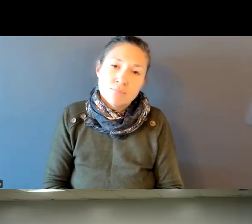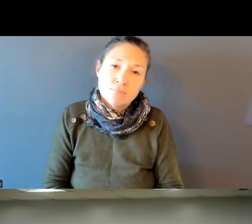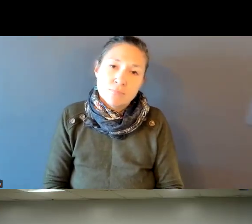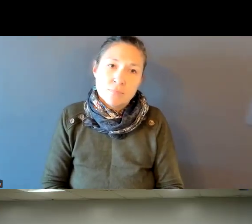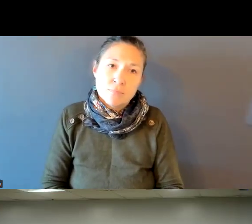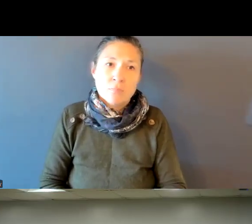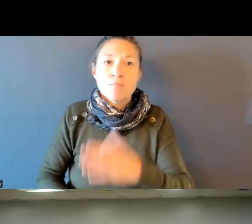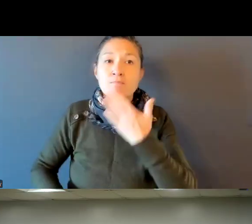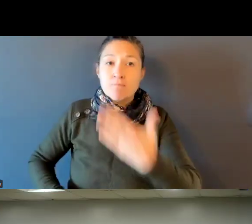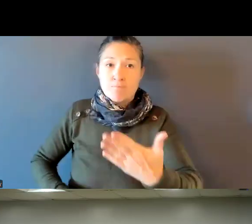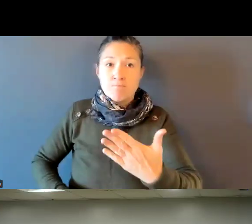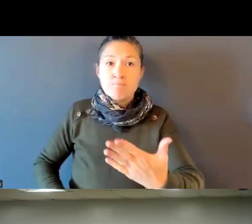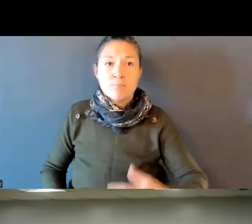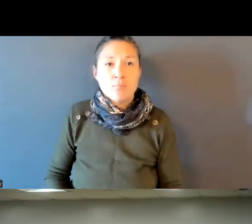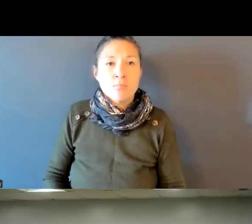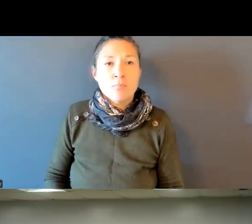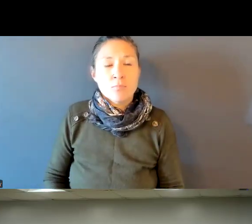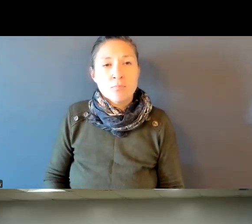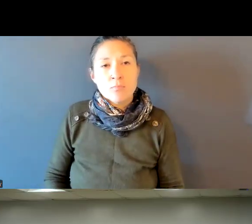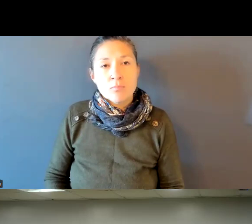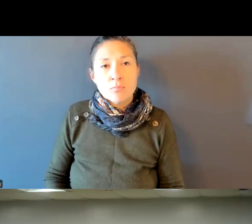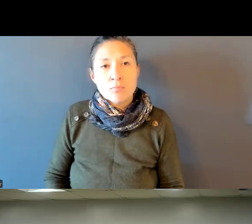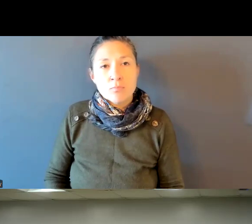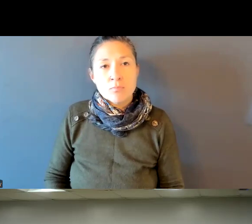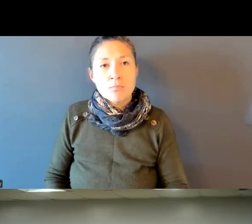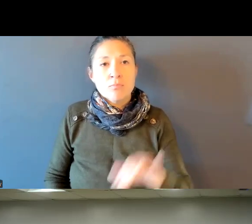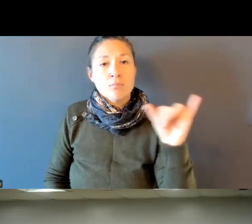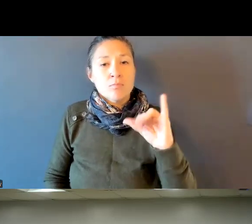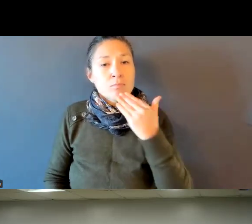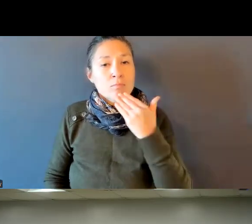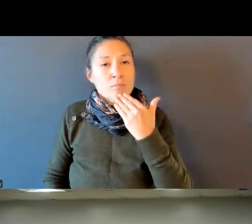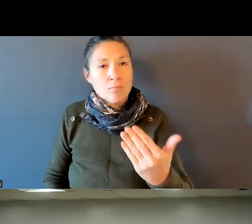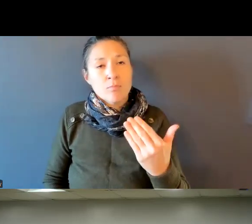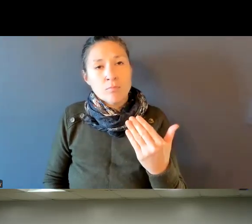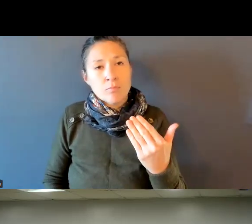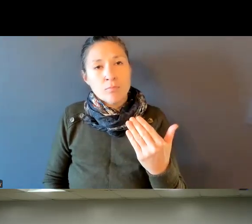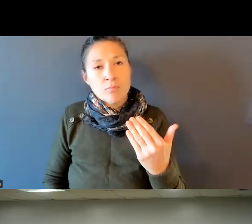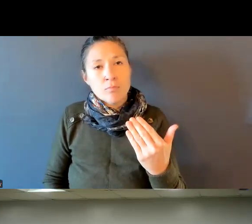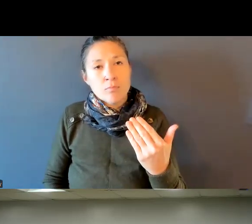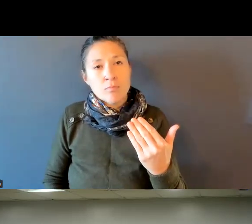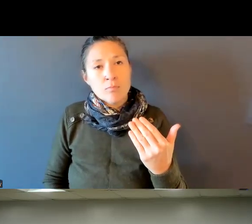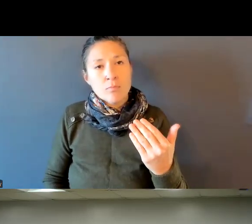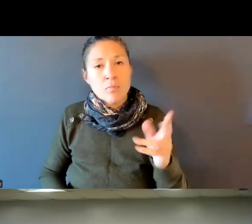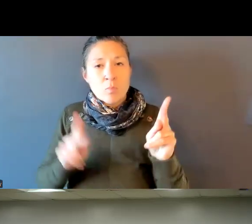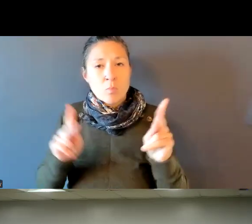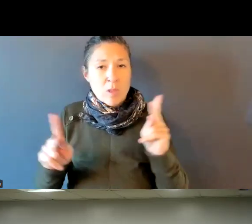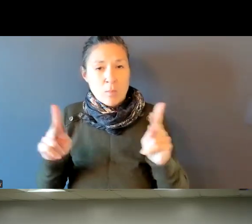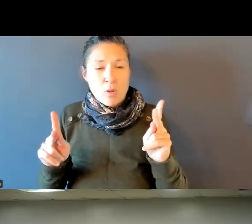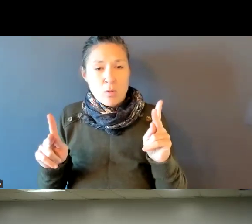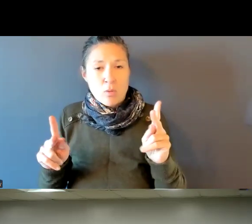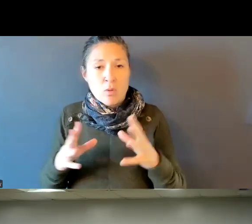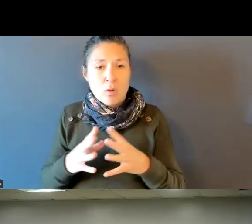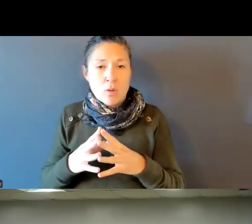Thanks, Maria Lauren. And thank you to the folks from